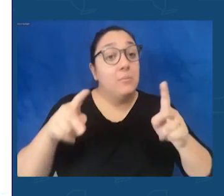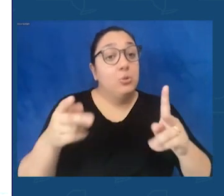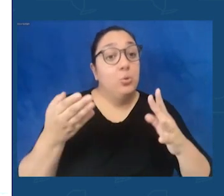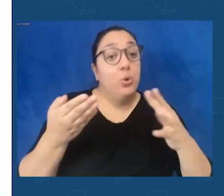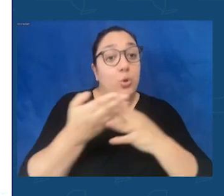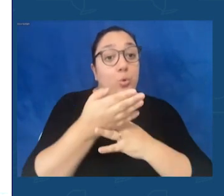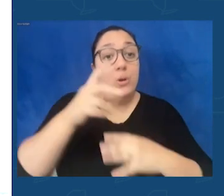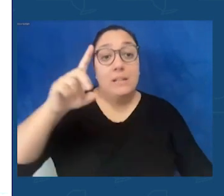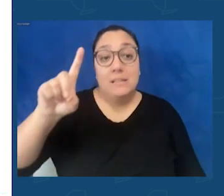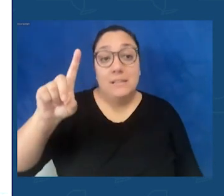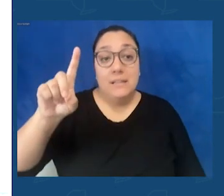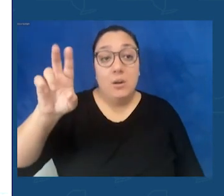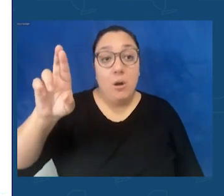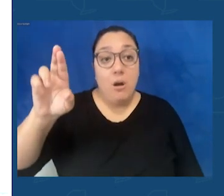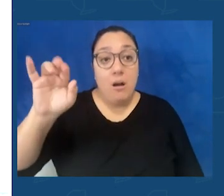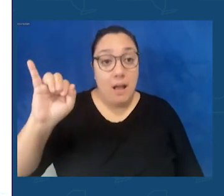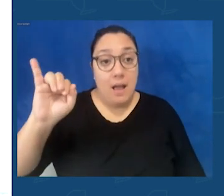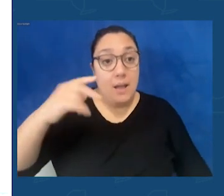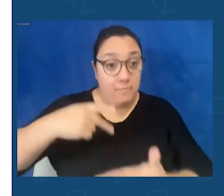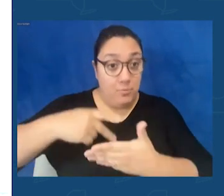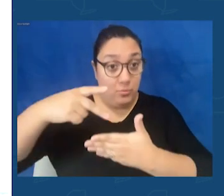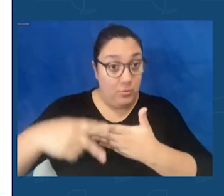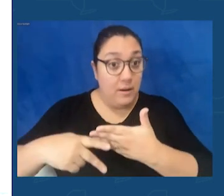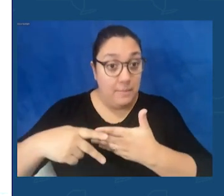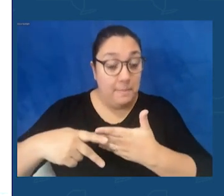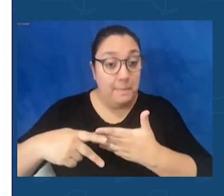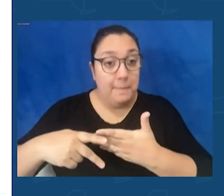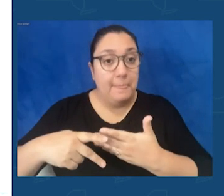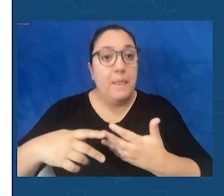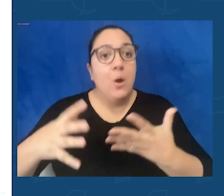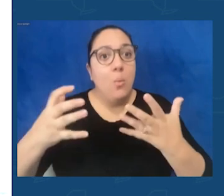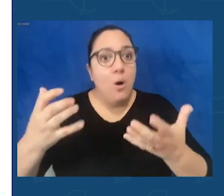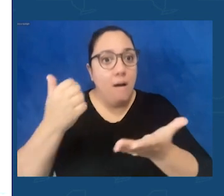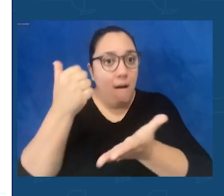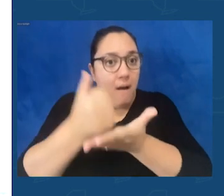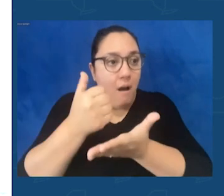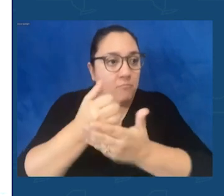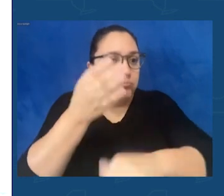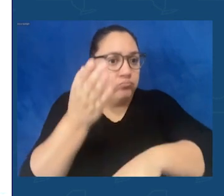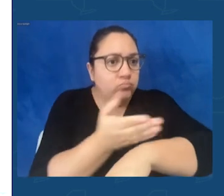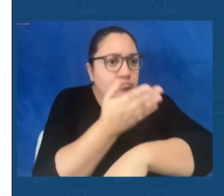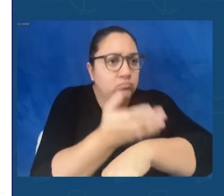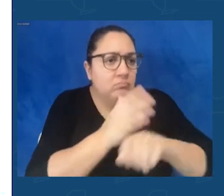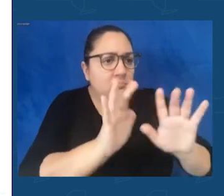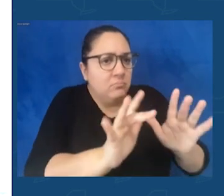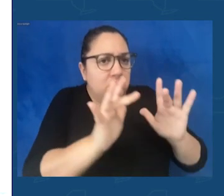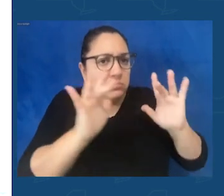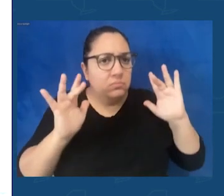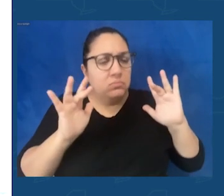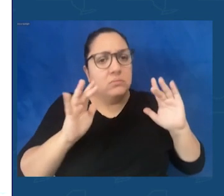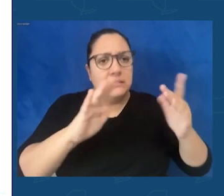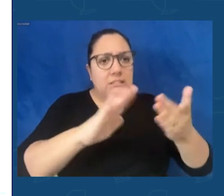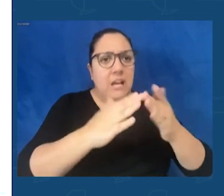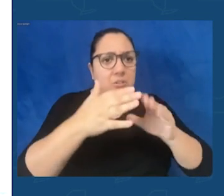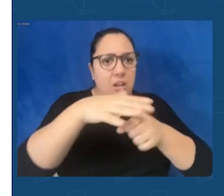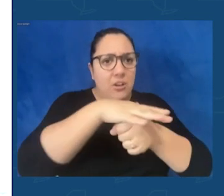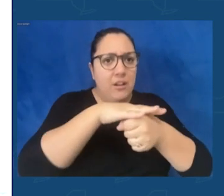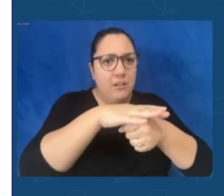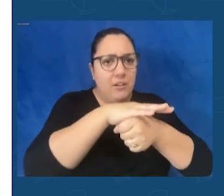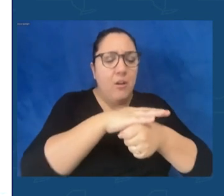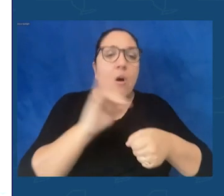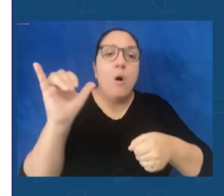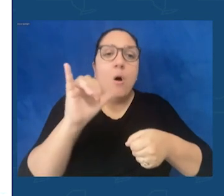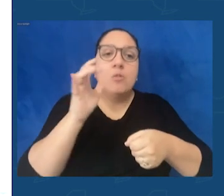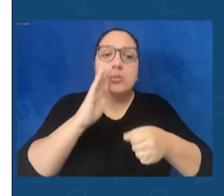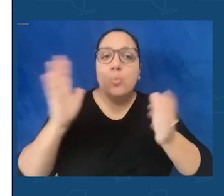program, injecting vitality into our downtown area and helping to further enhance shared services in New York State. And for this,